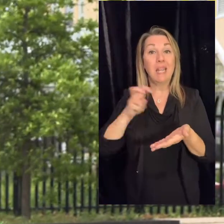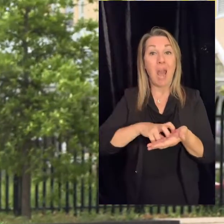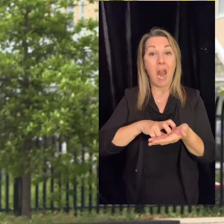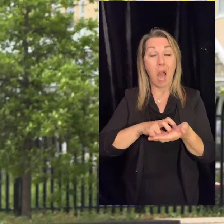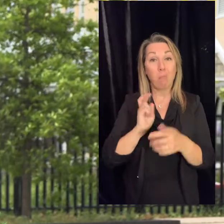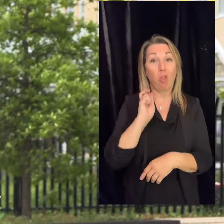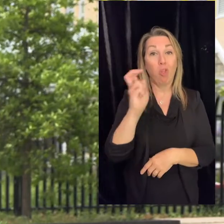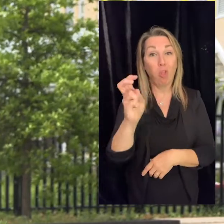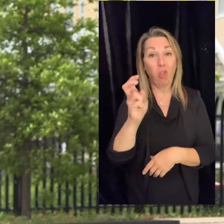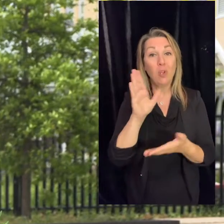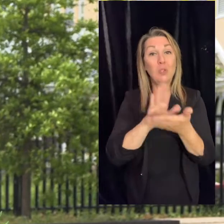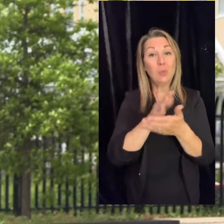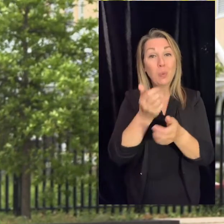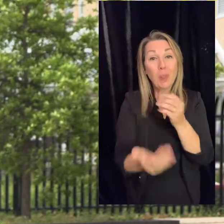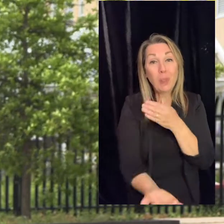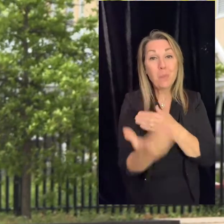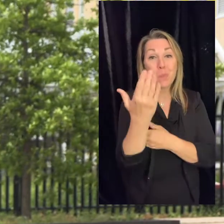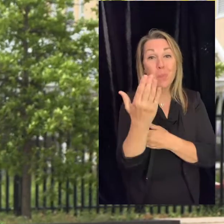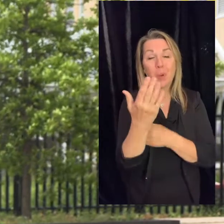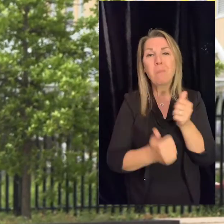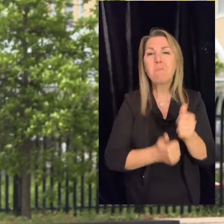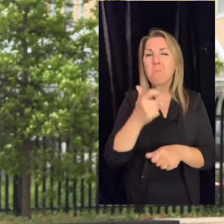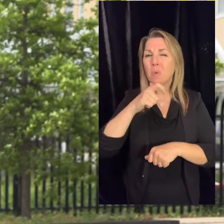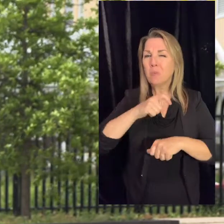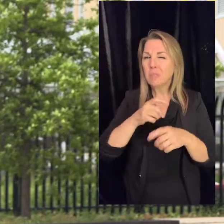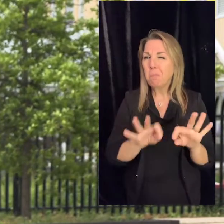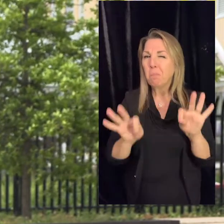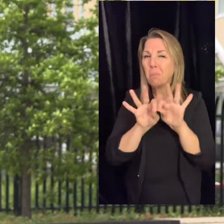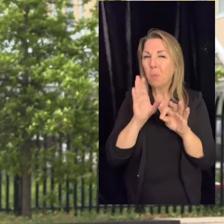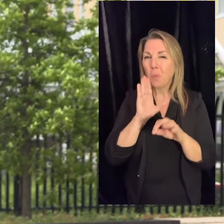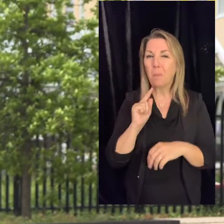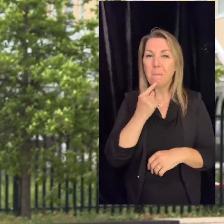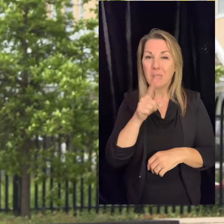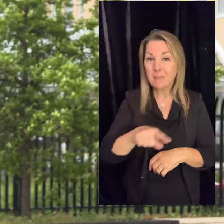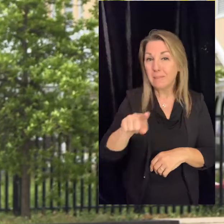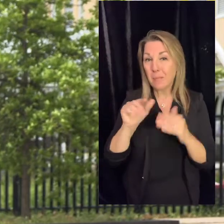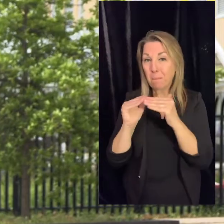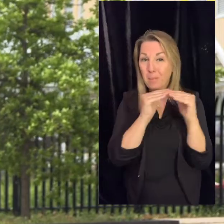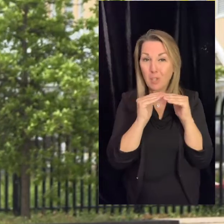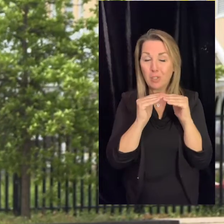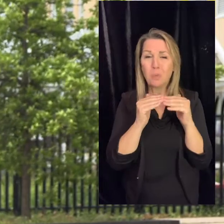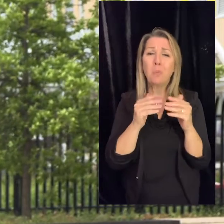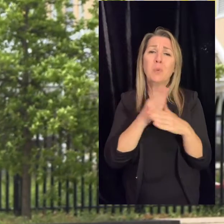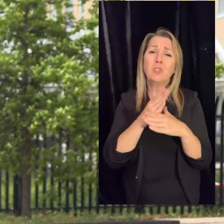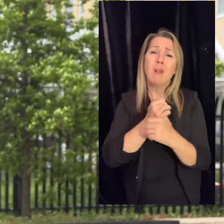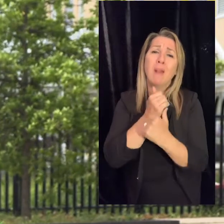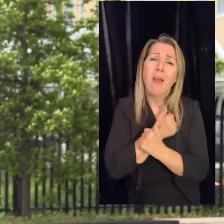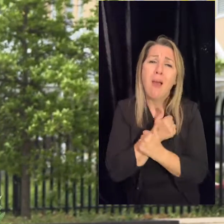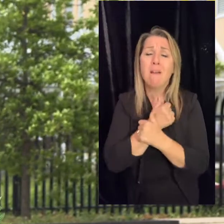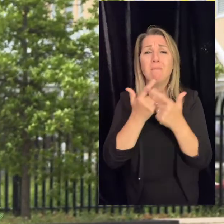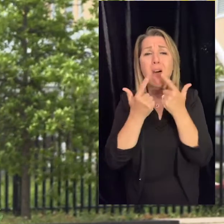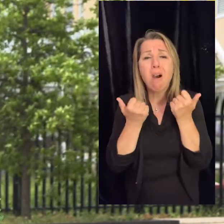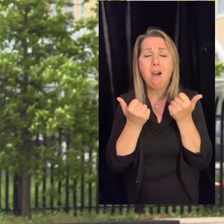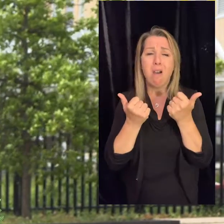take that trip to school every morning. And most importantly, I'll miss my peers. We've shared laughter, hugs, fists, nice